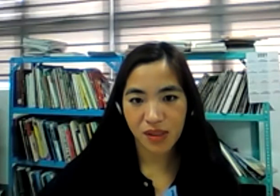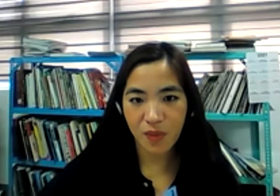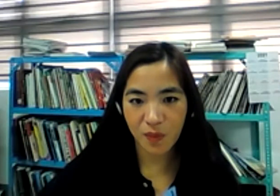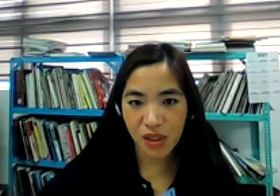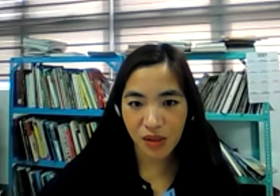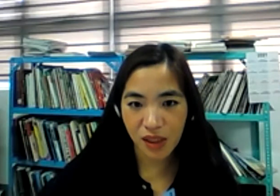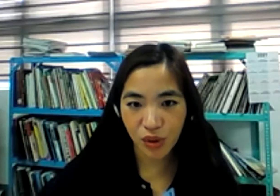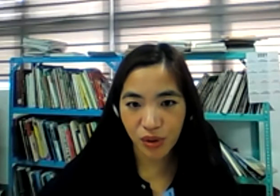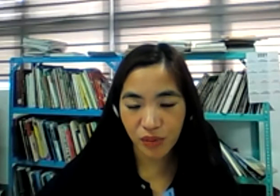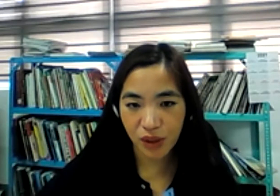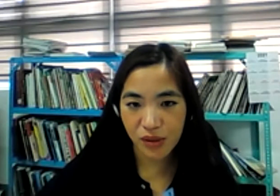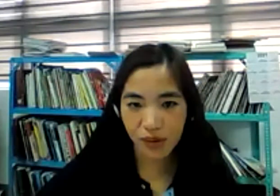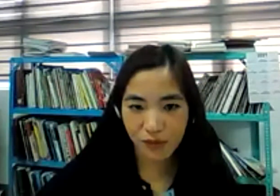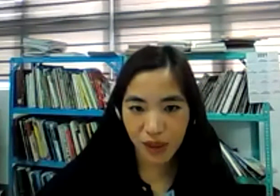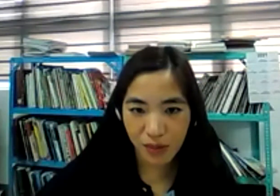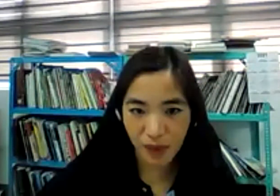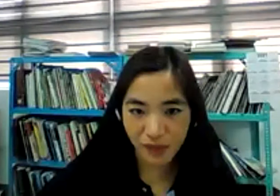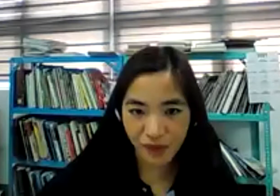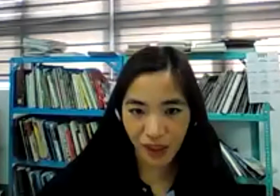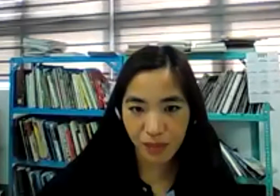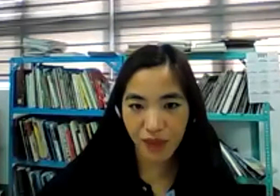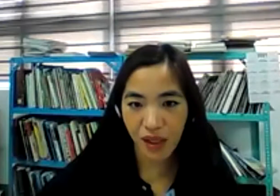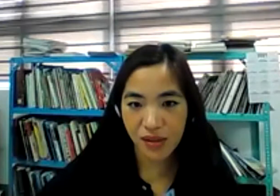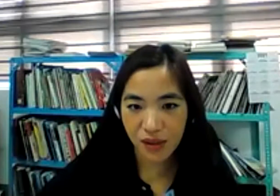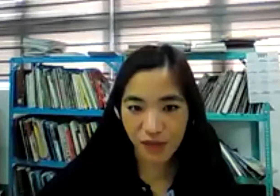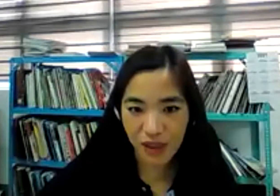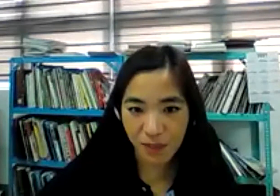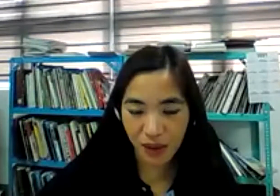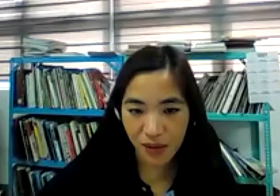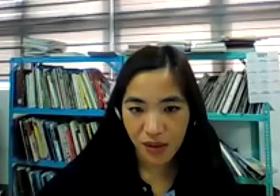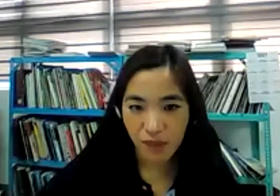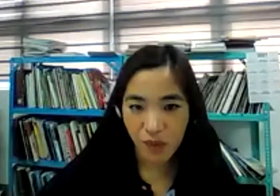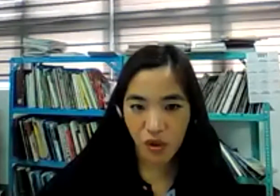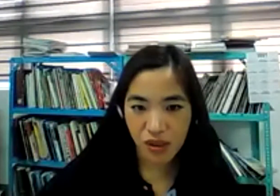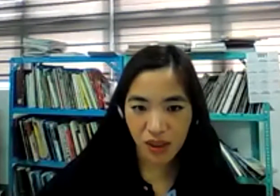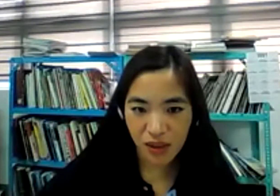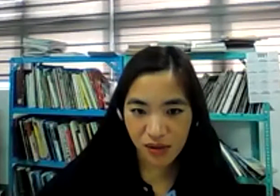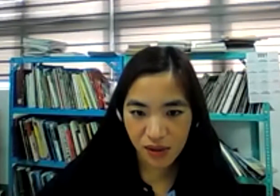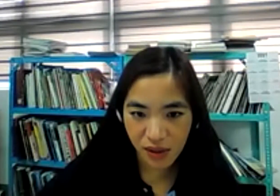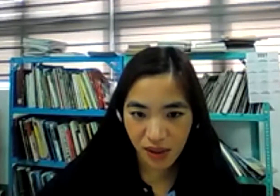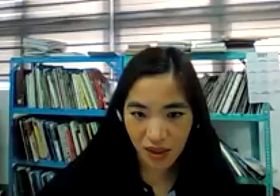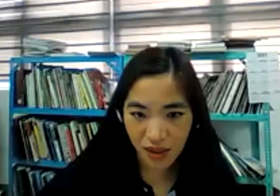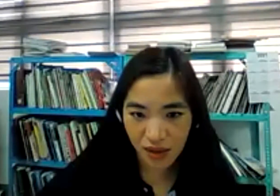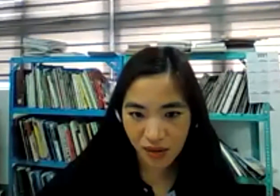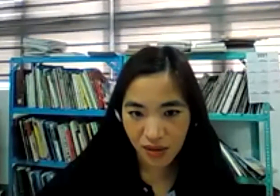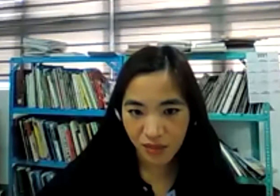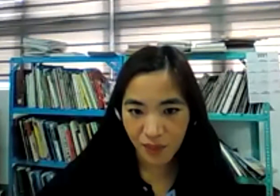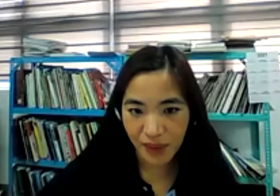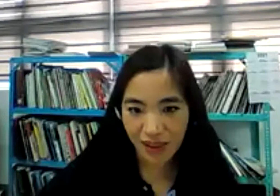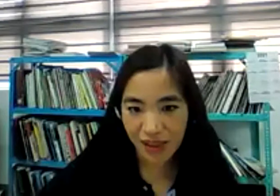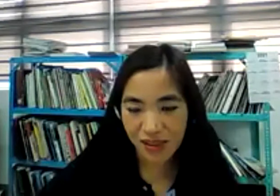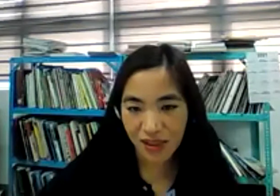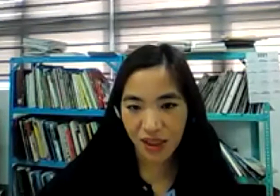Si Ma'am Charito, we also have here Ma'am Fe, Sir Felipe, Ma'am Jocelyn, Sir Ian,